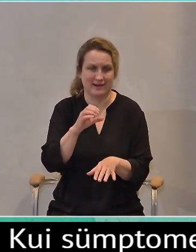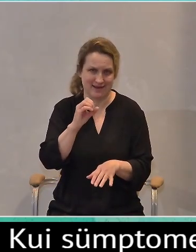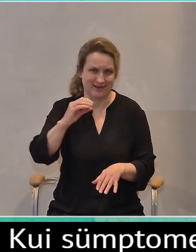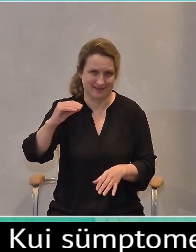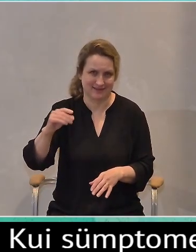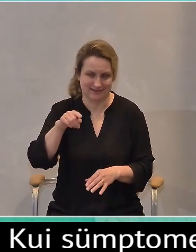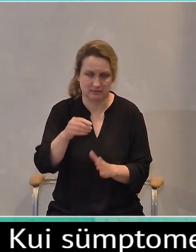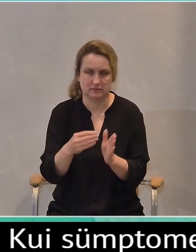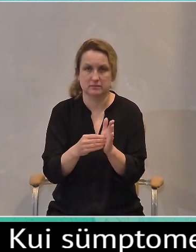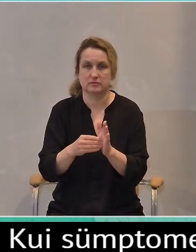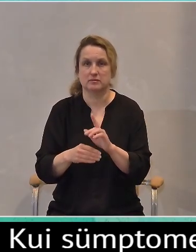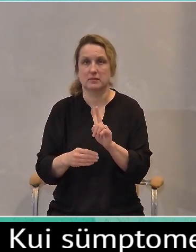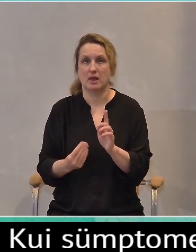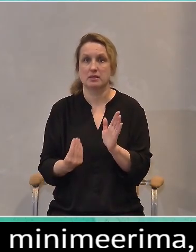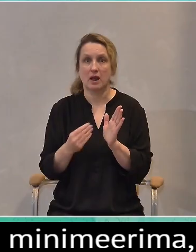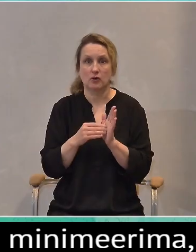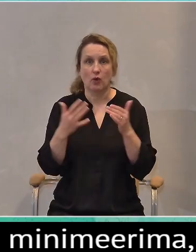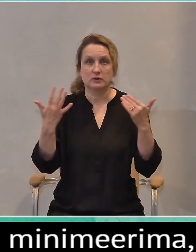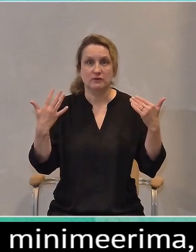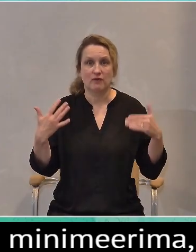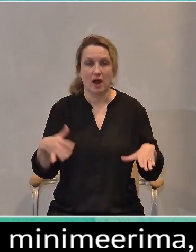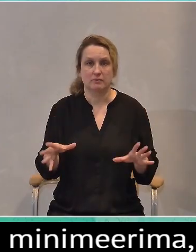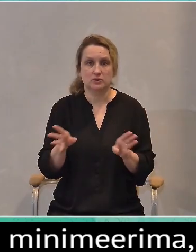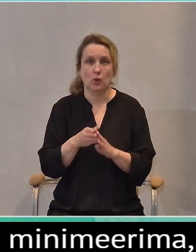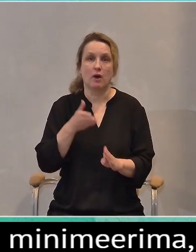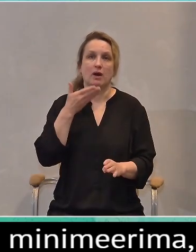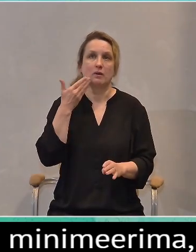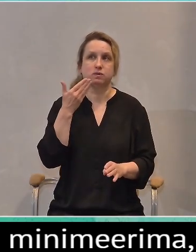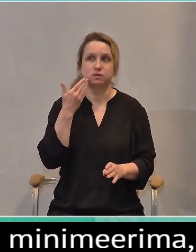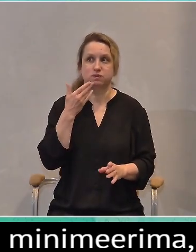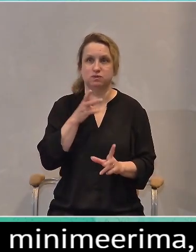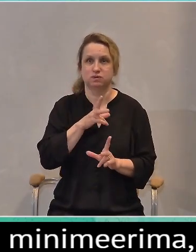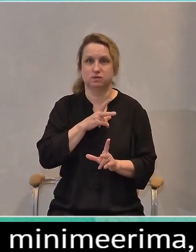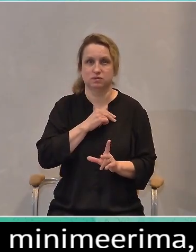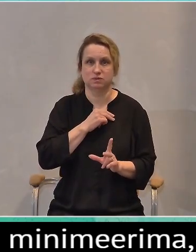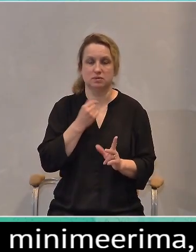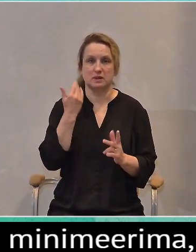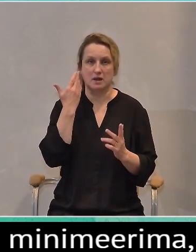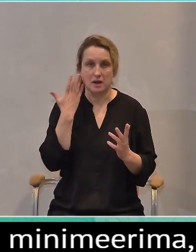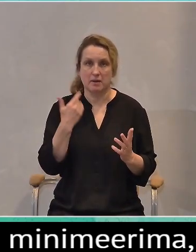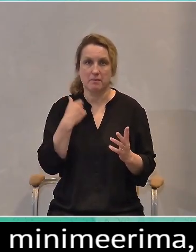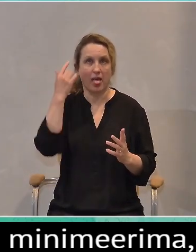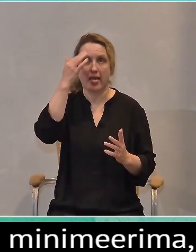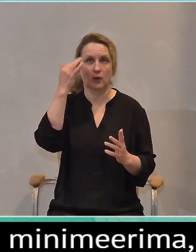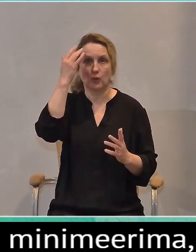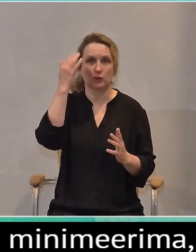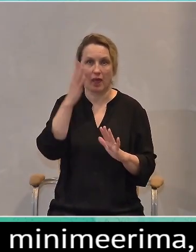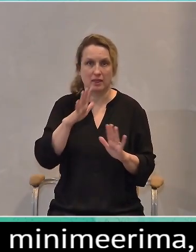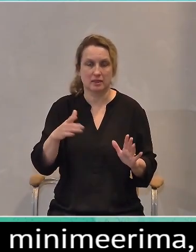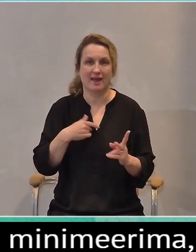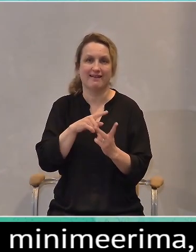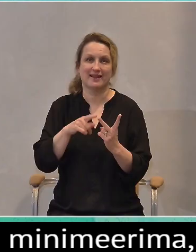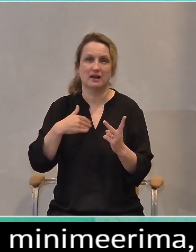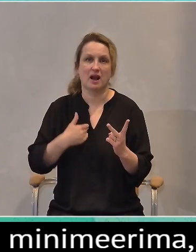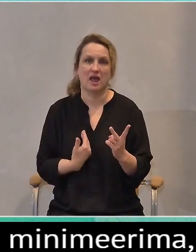confirmed based on clinical criteria, hypermobile EDS. It gave me relief. I understood that